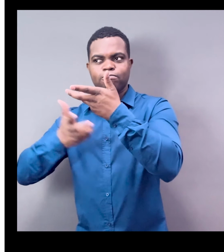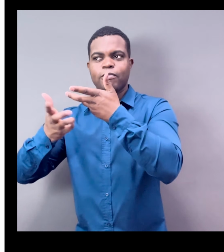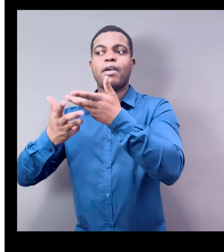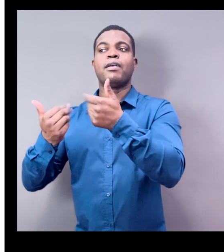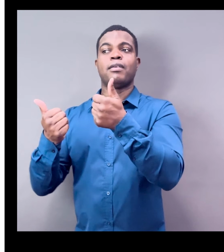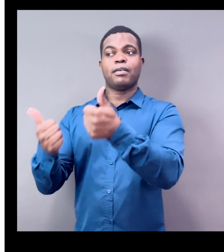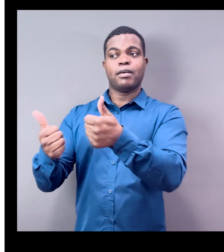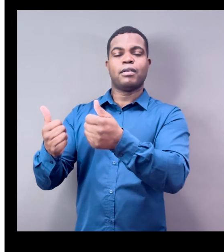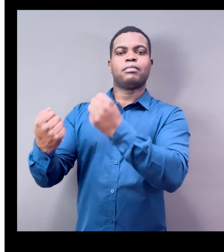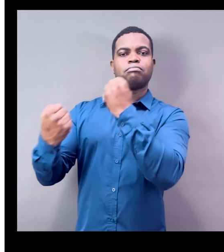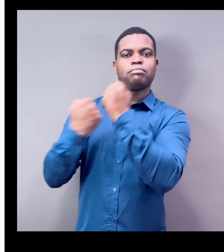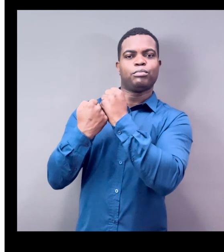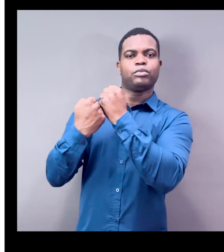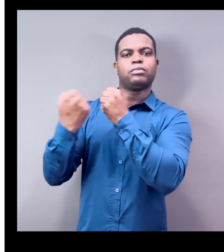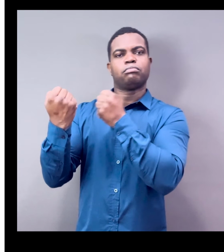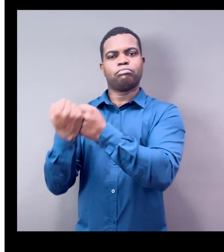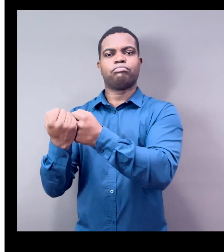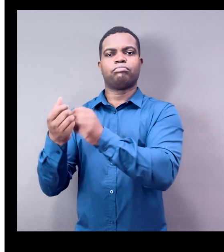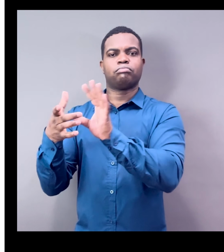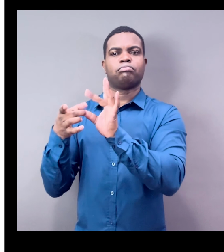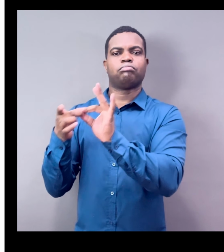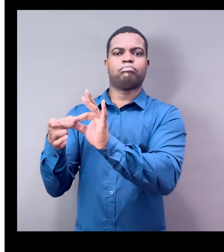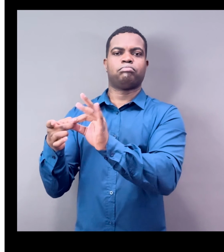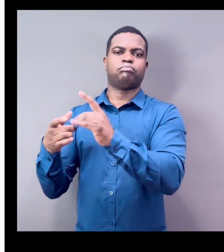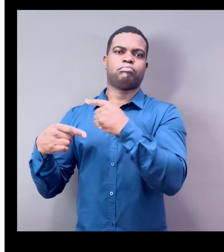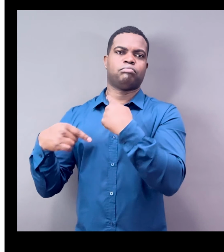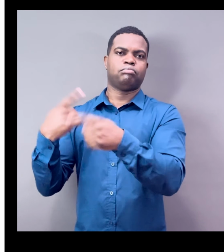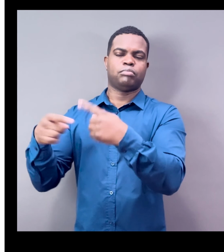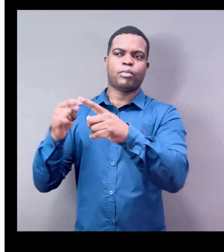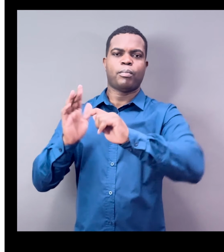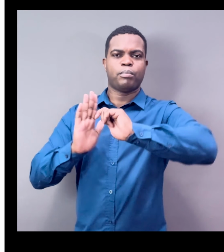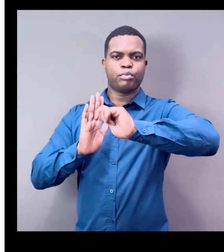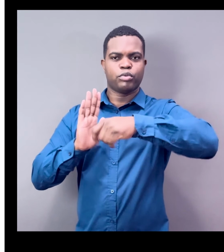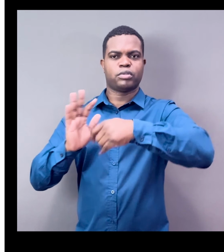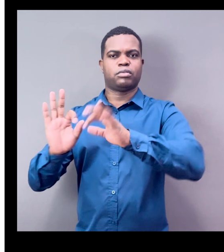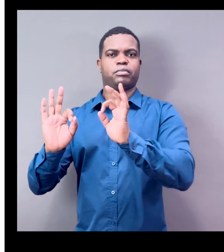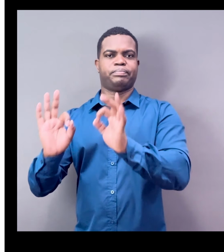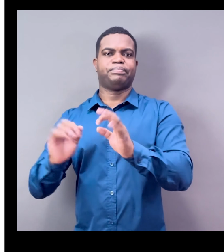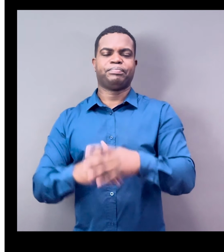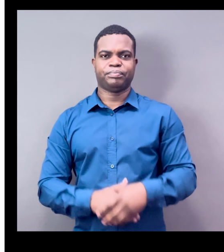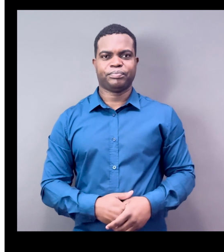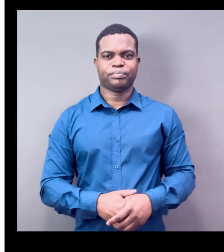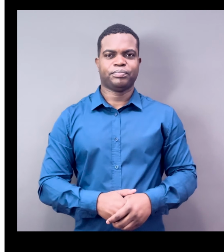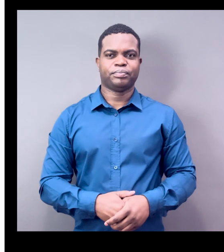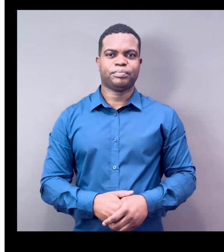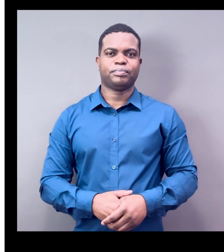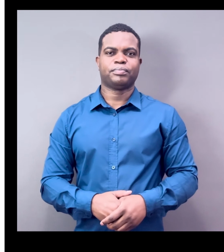buy-ins before you embark on your community project efforts.